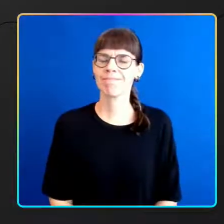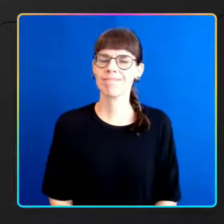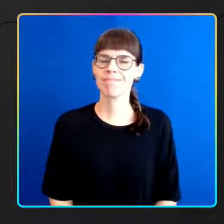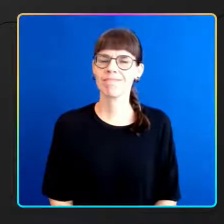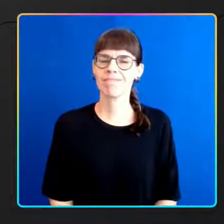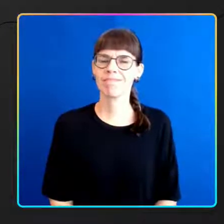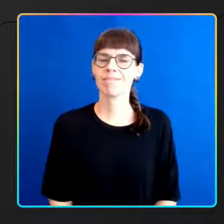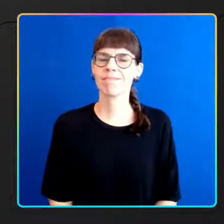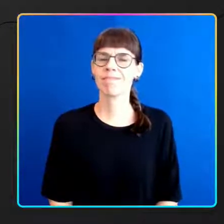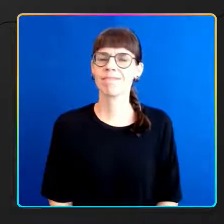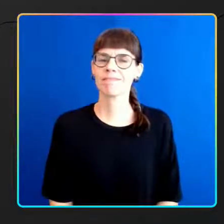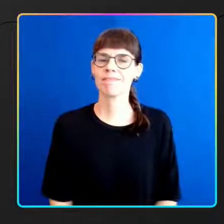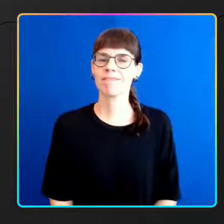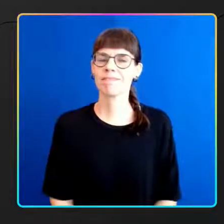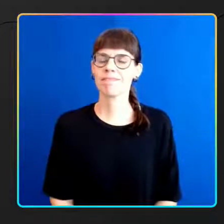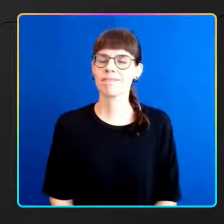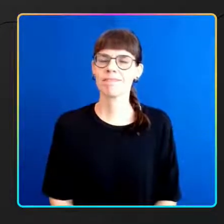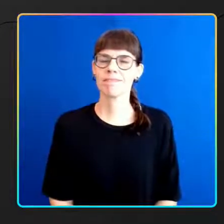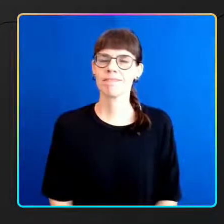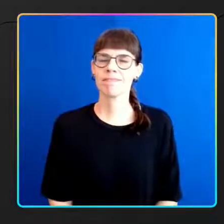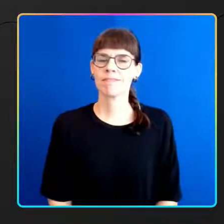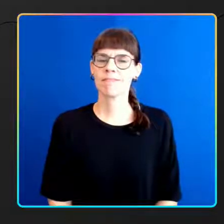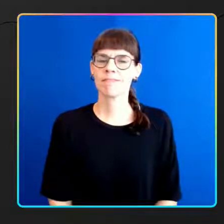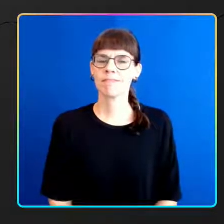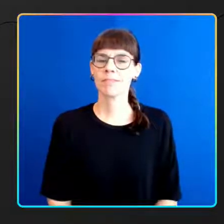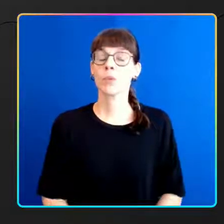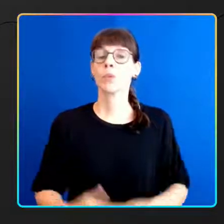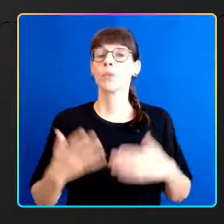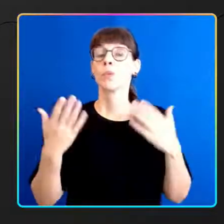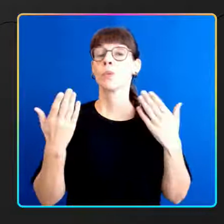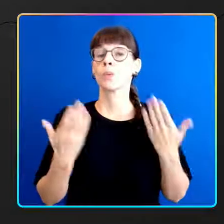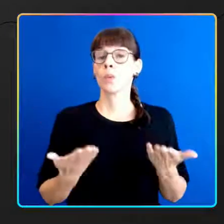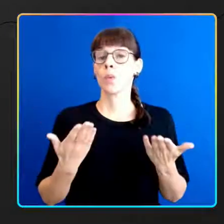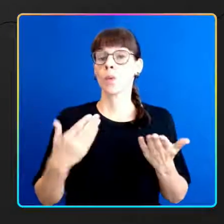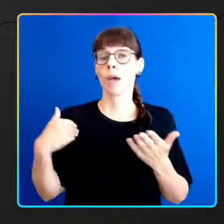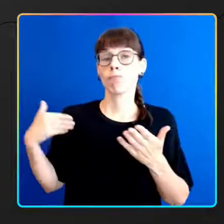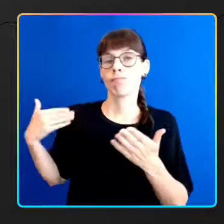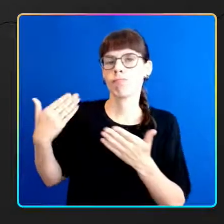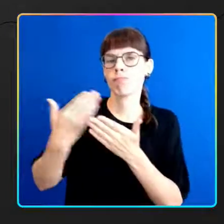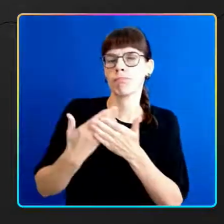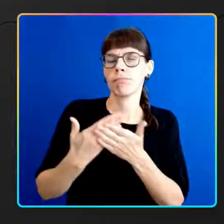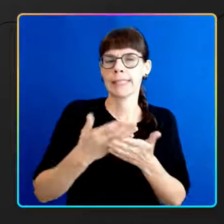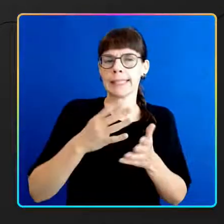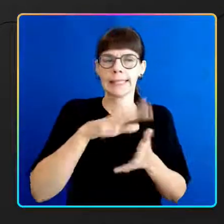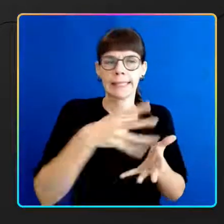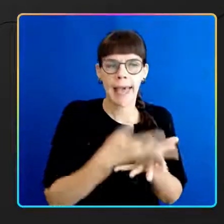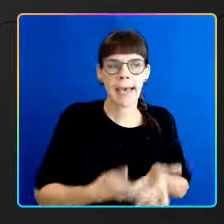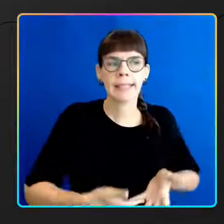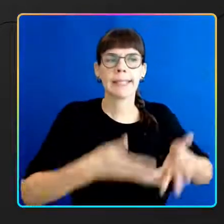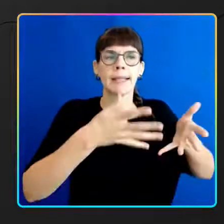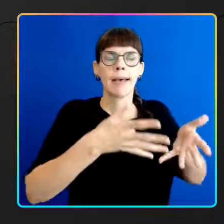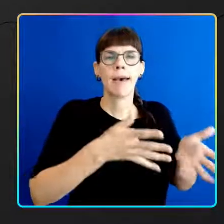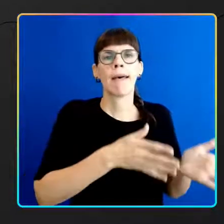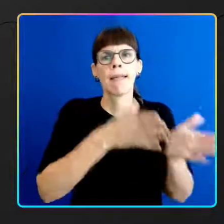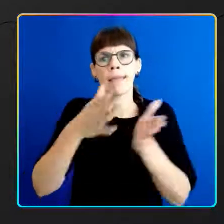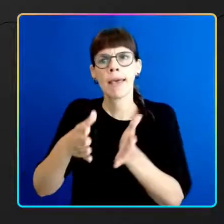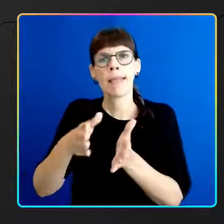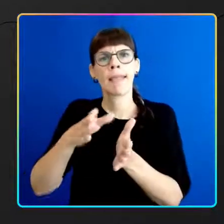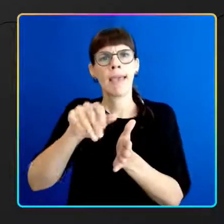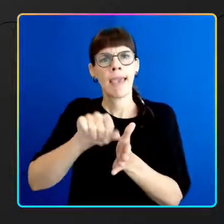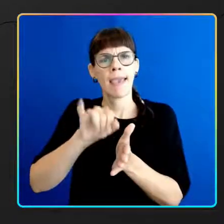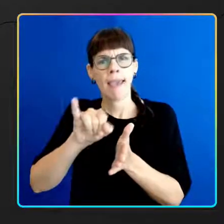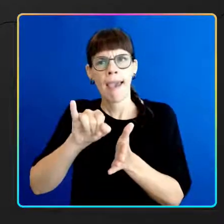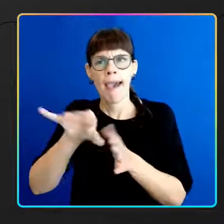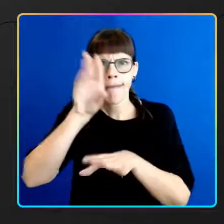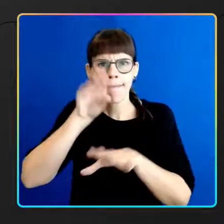So actually, I'm coming from a data part. I'm an AI and data platform MVP. So I kind of